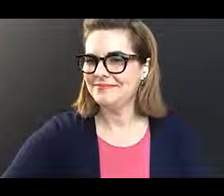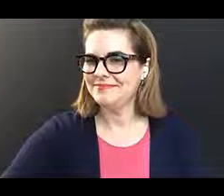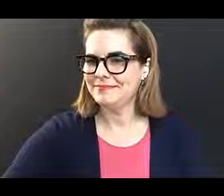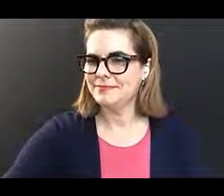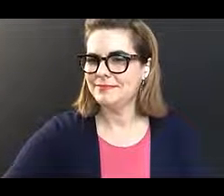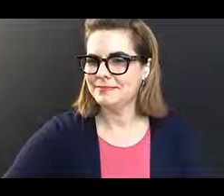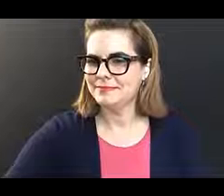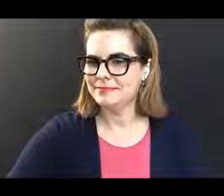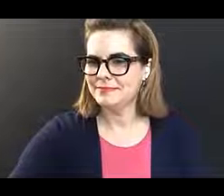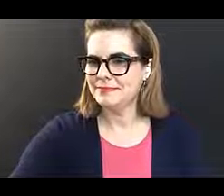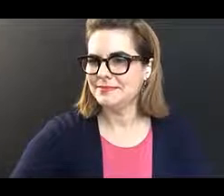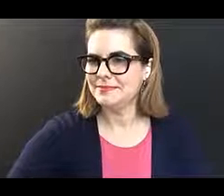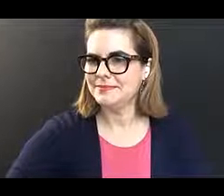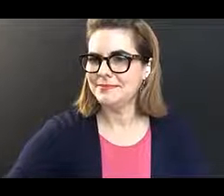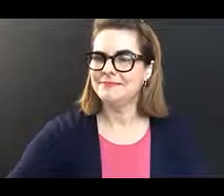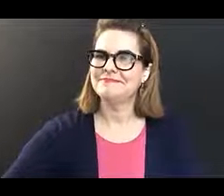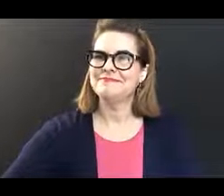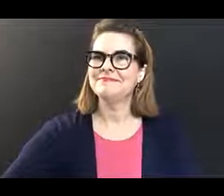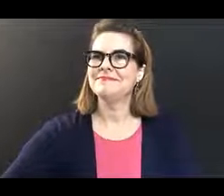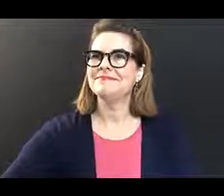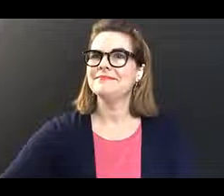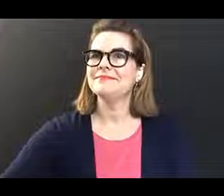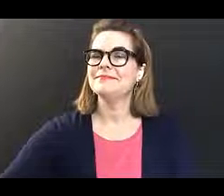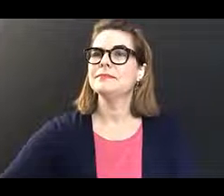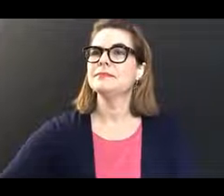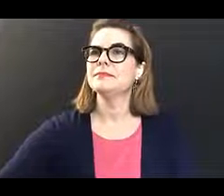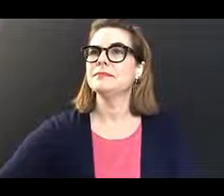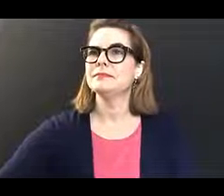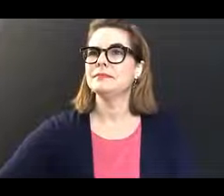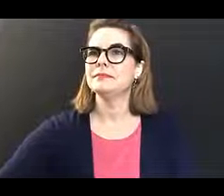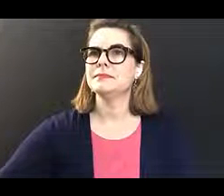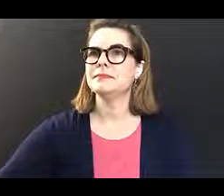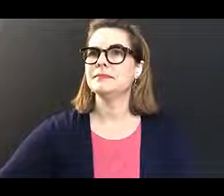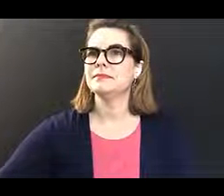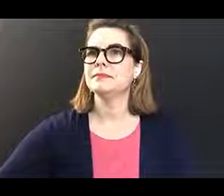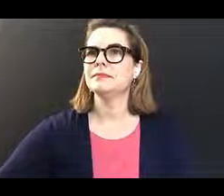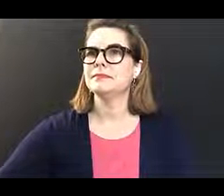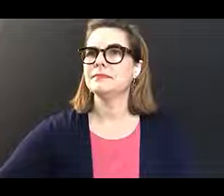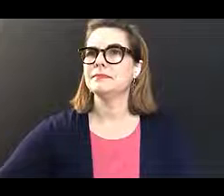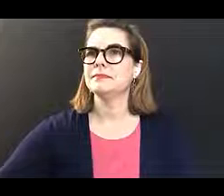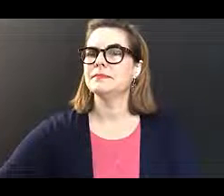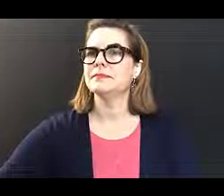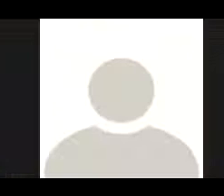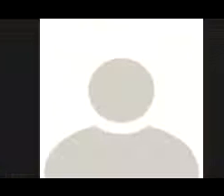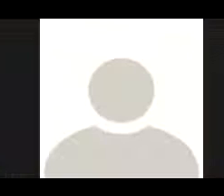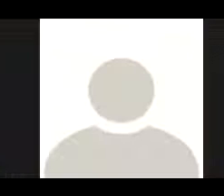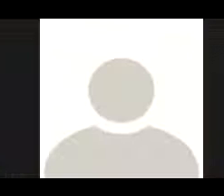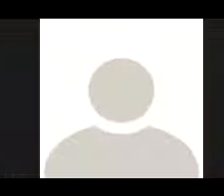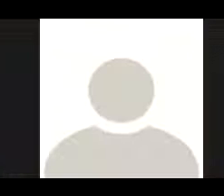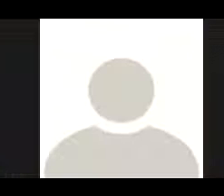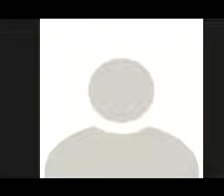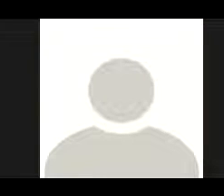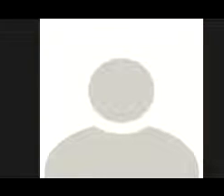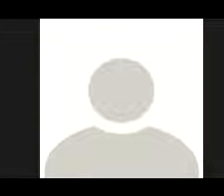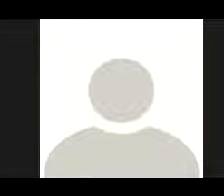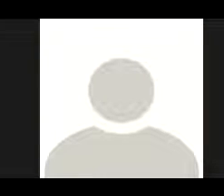resources. I'm sure you'll have a number of counselors reaching out to you, so thank you so much. And now we'll move